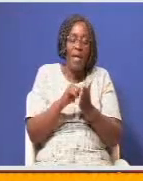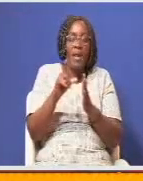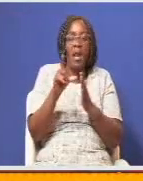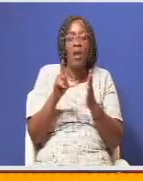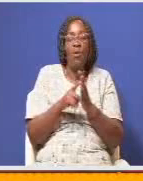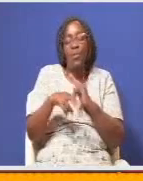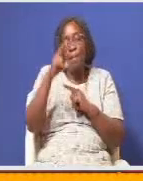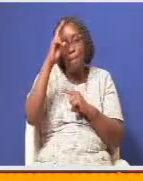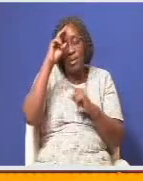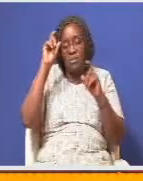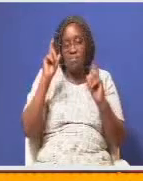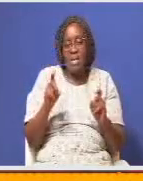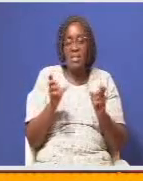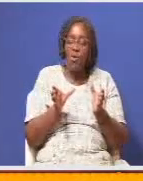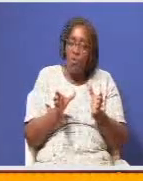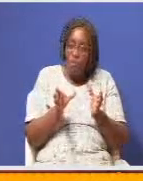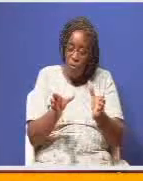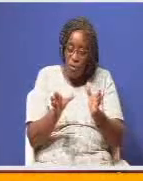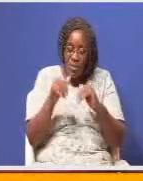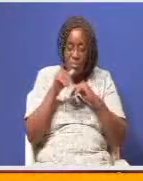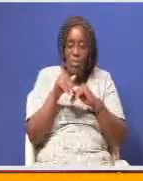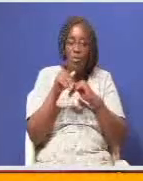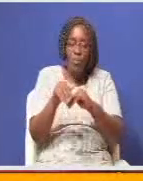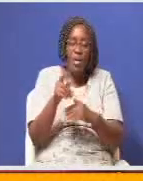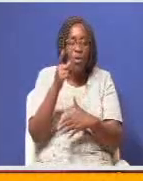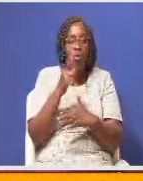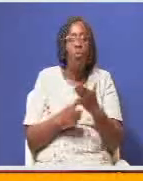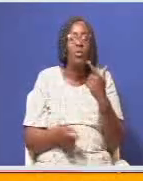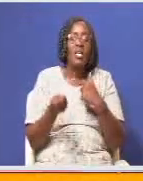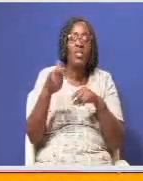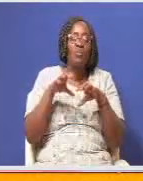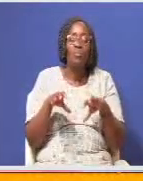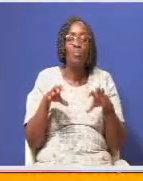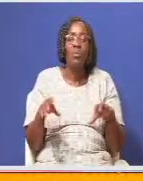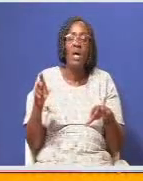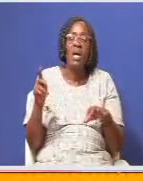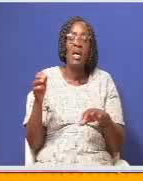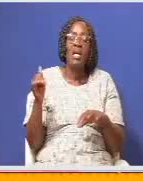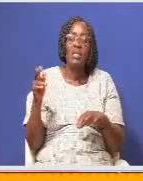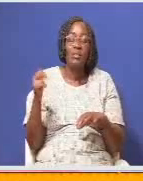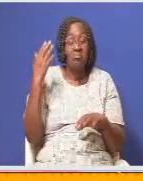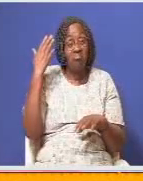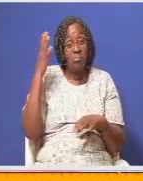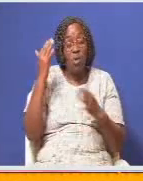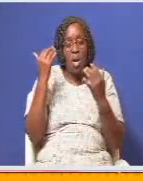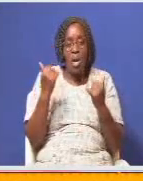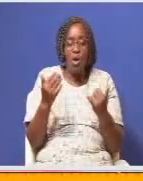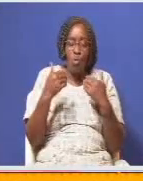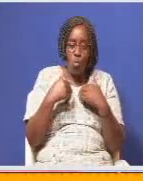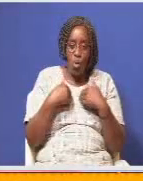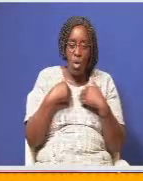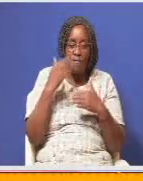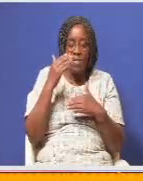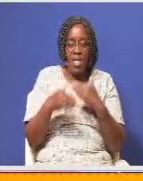which the police are supposed to enforce is being followed? We've got a small market called Katito. I don't know now that we have the head